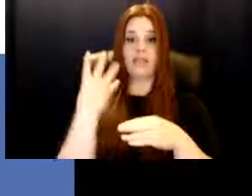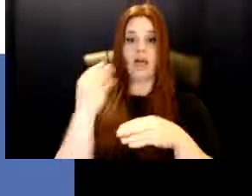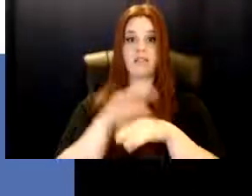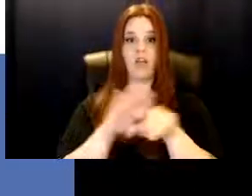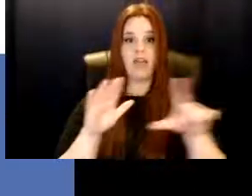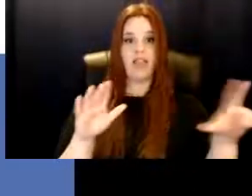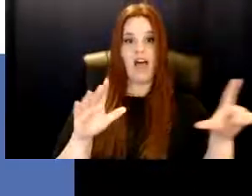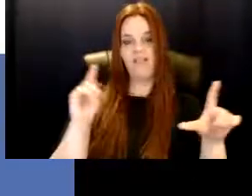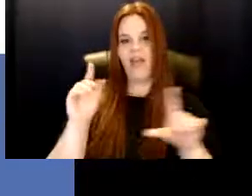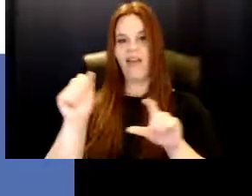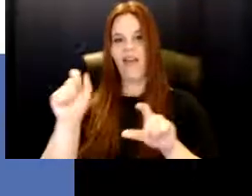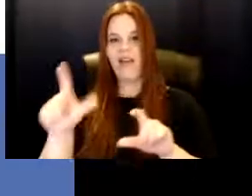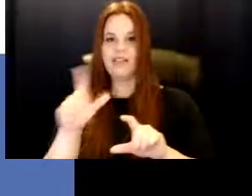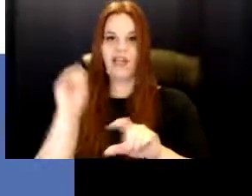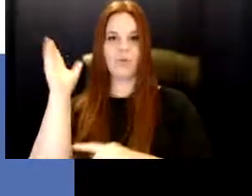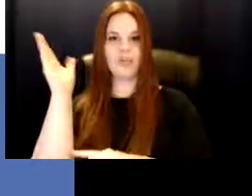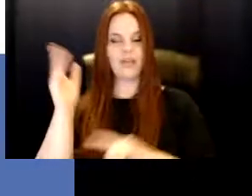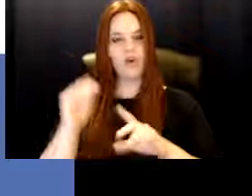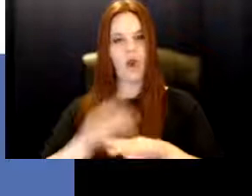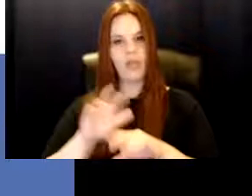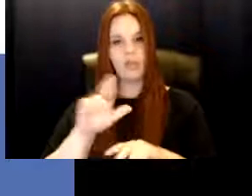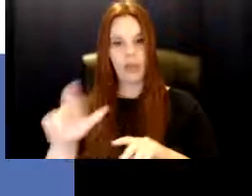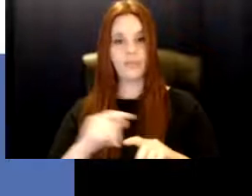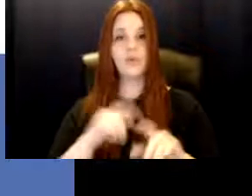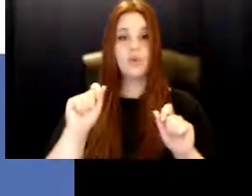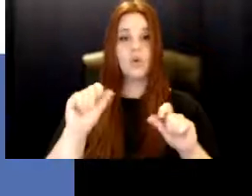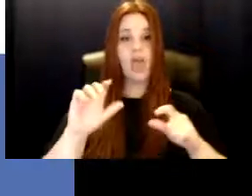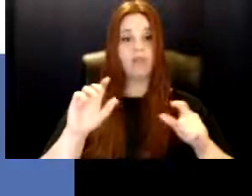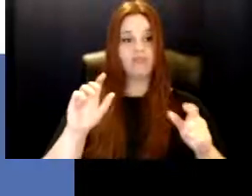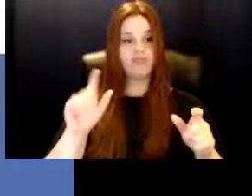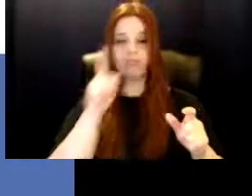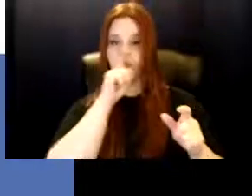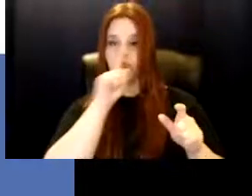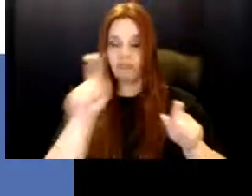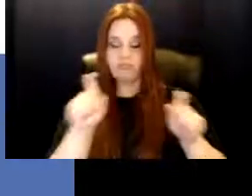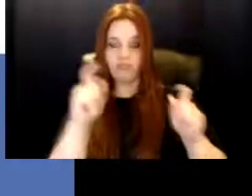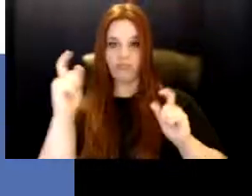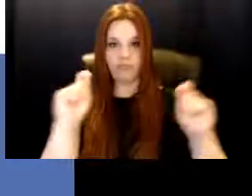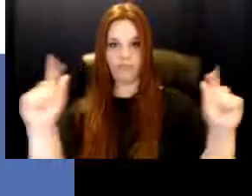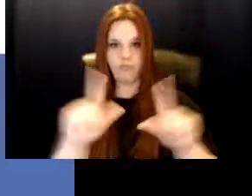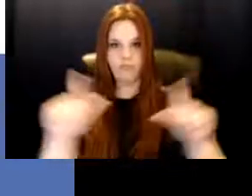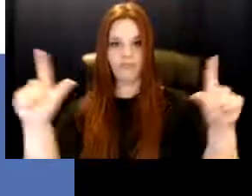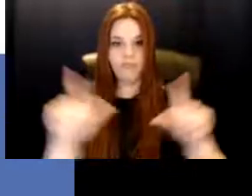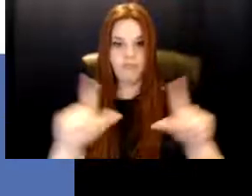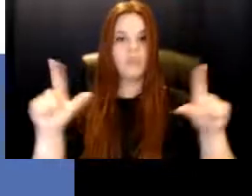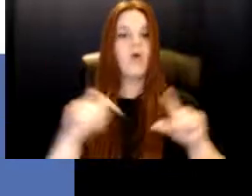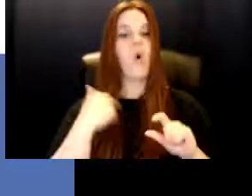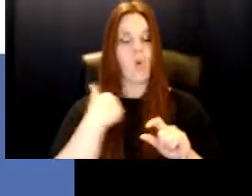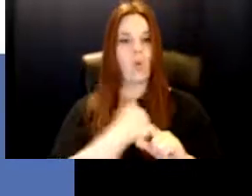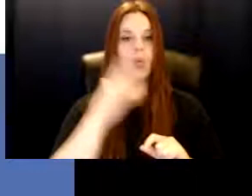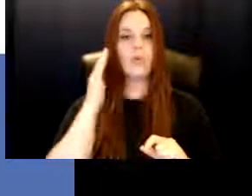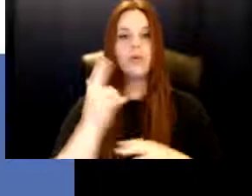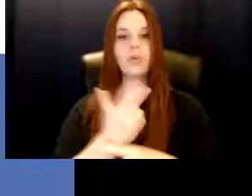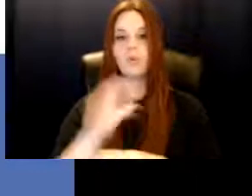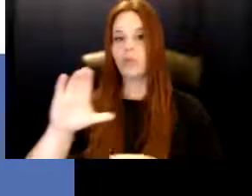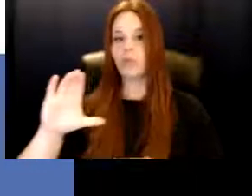use your mouth to click and resize the video and the PowerPoint. We'll use the chat and question and answer that